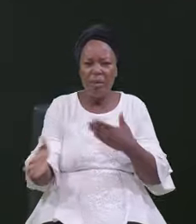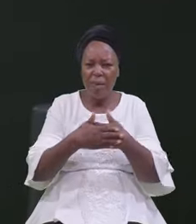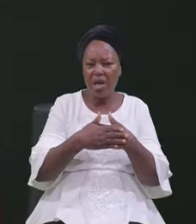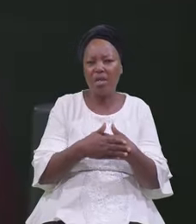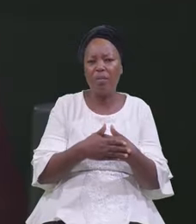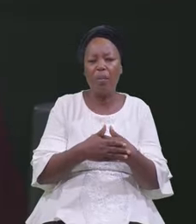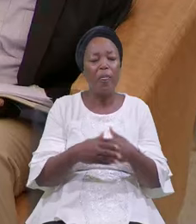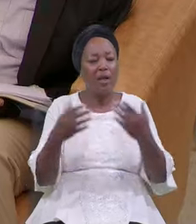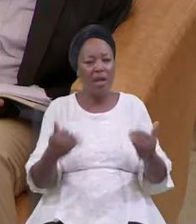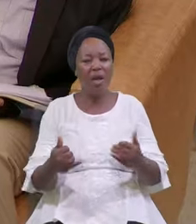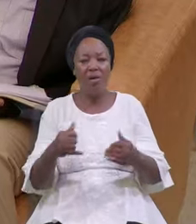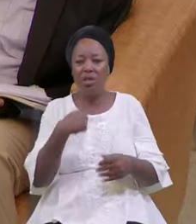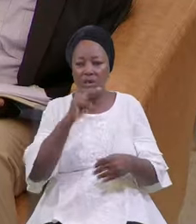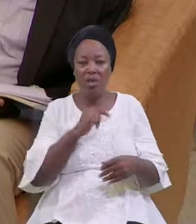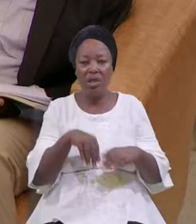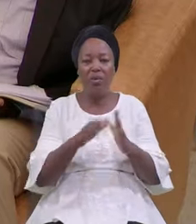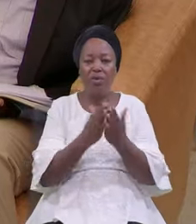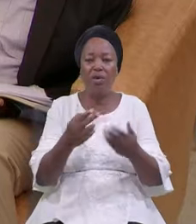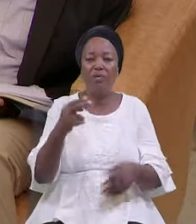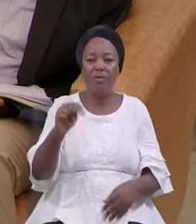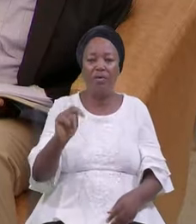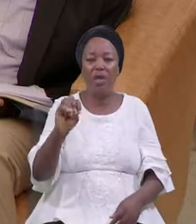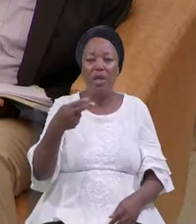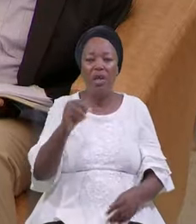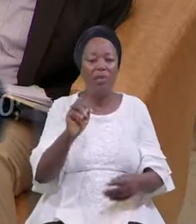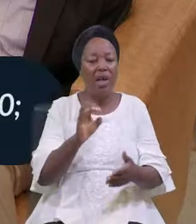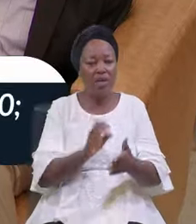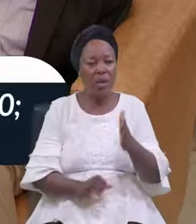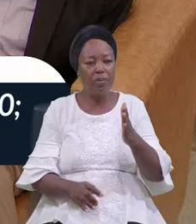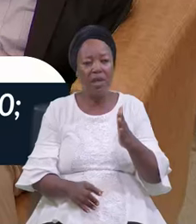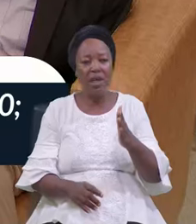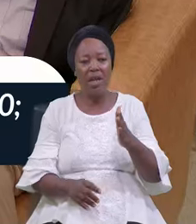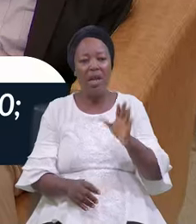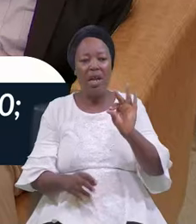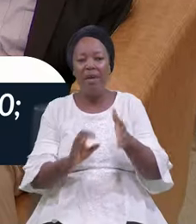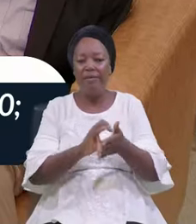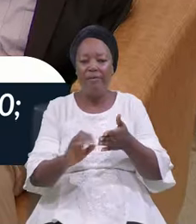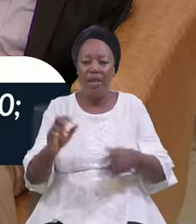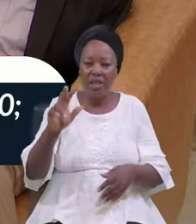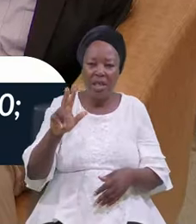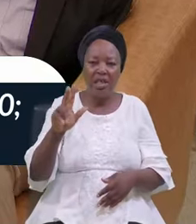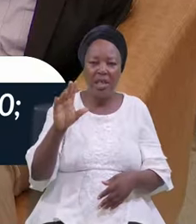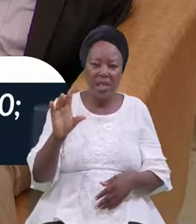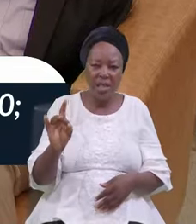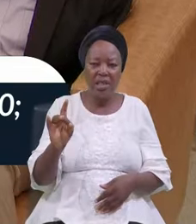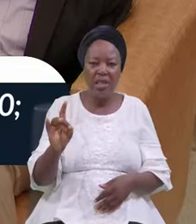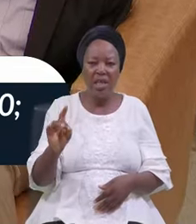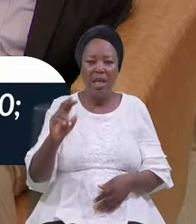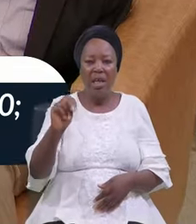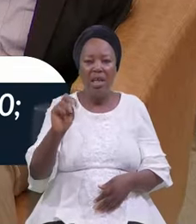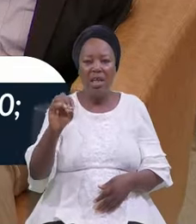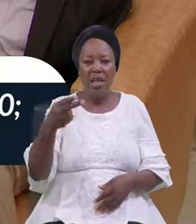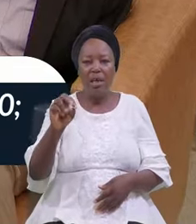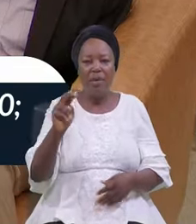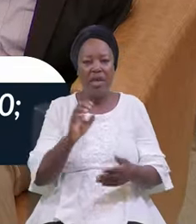tells us in Nehemiah chapter 9, I'm reading from verse 38. Nehemiah chapter 9, we're